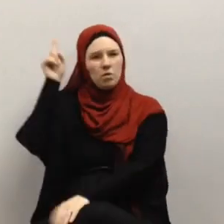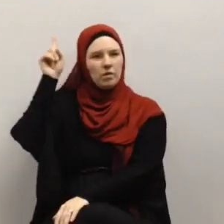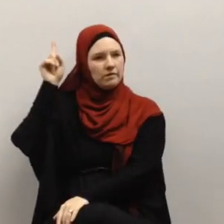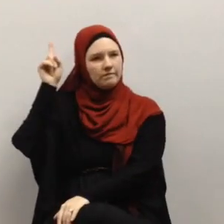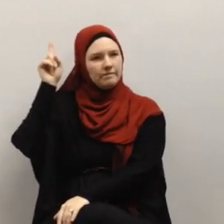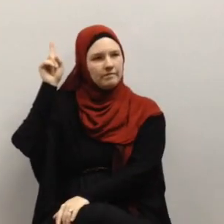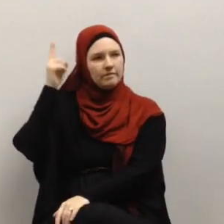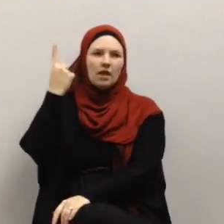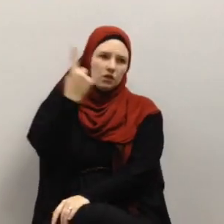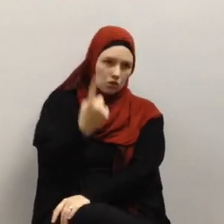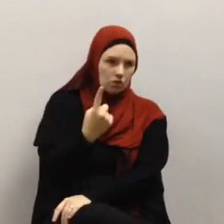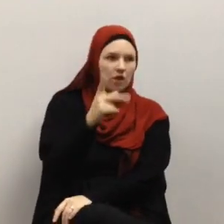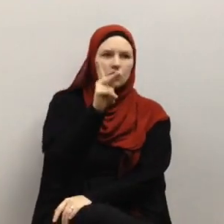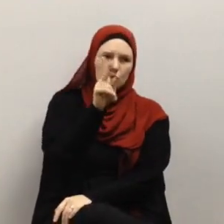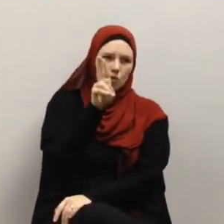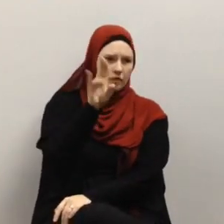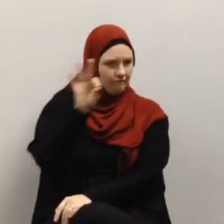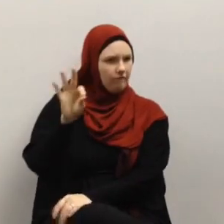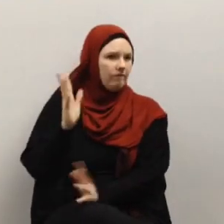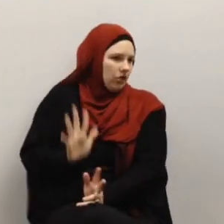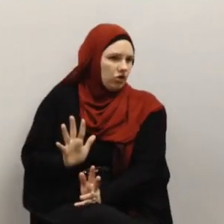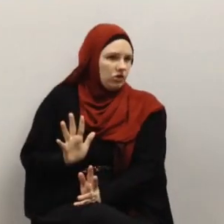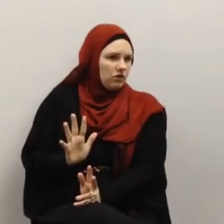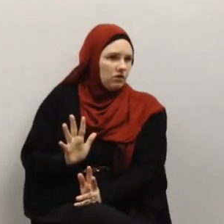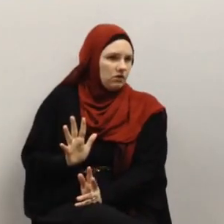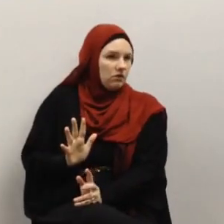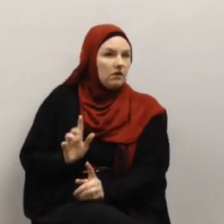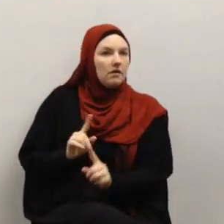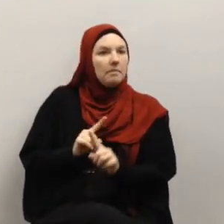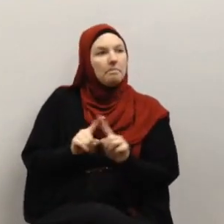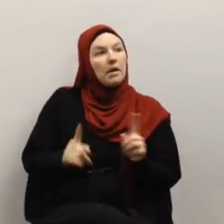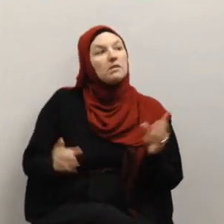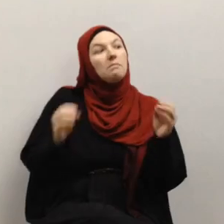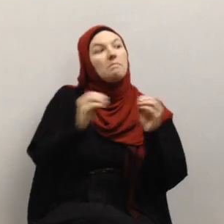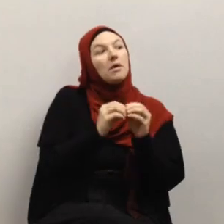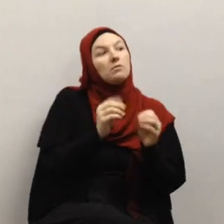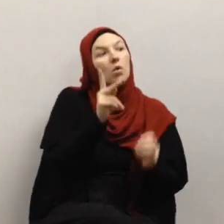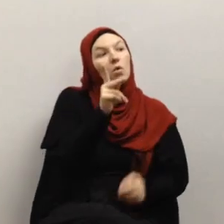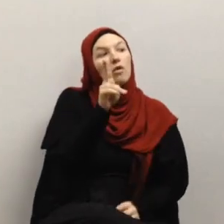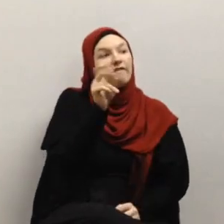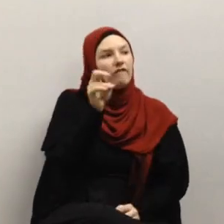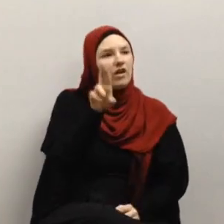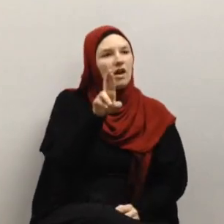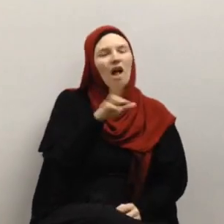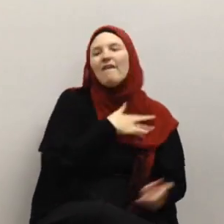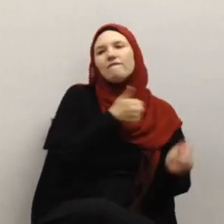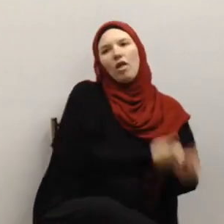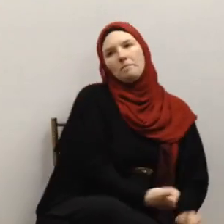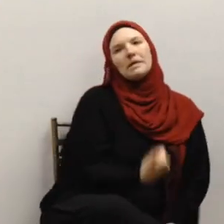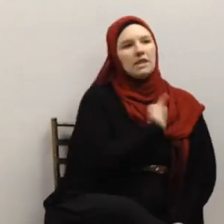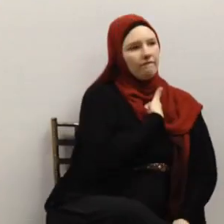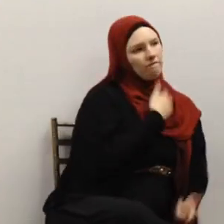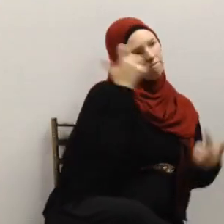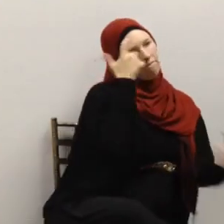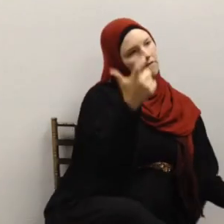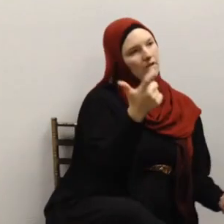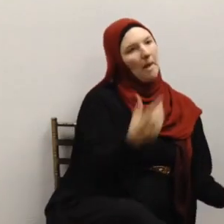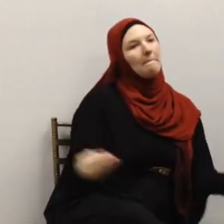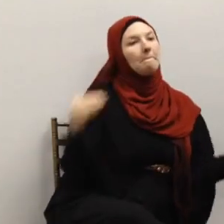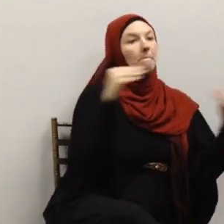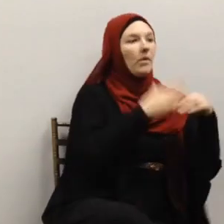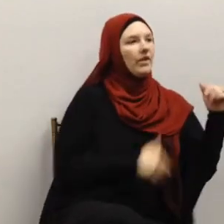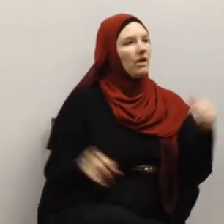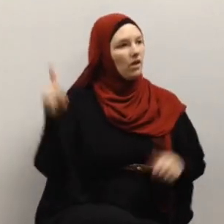kufr. But it is much more kufr to say, I am following myself. Because then I am making